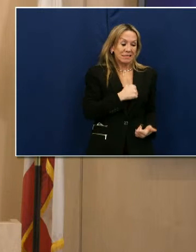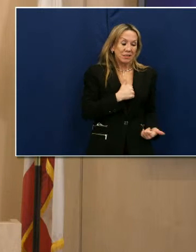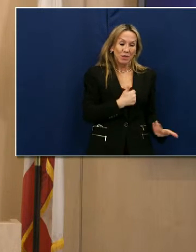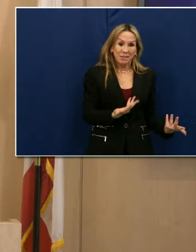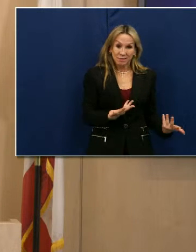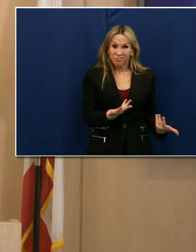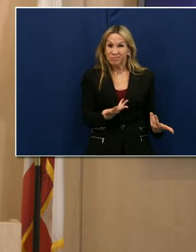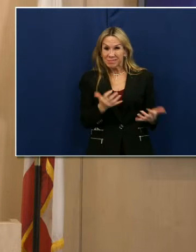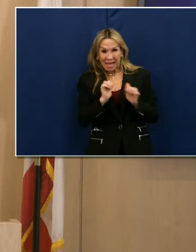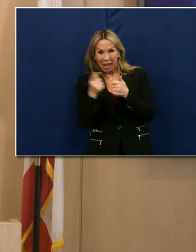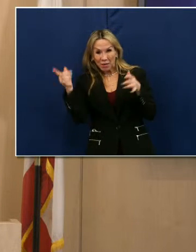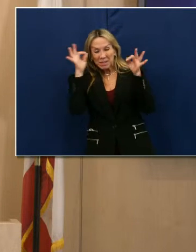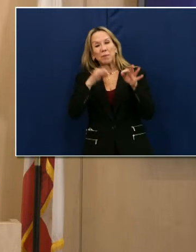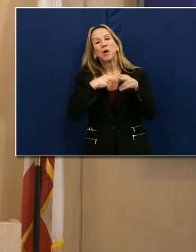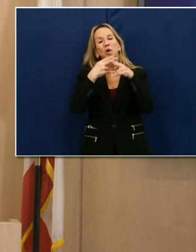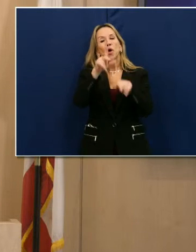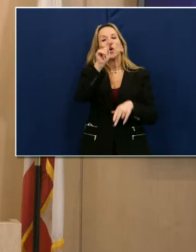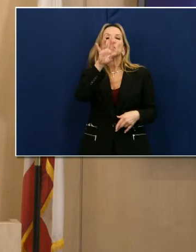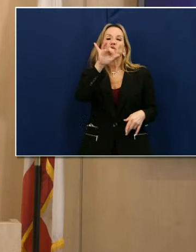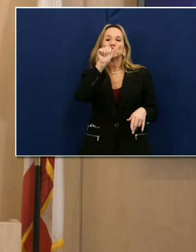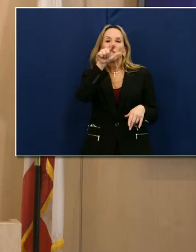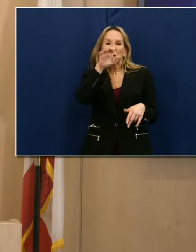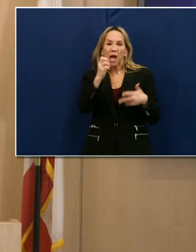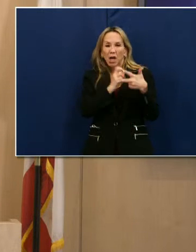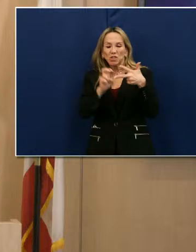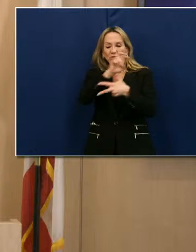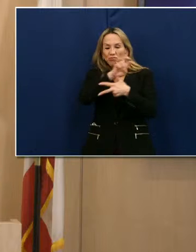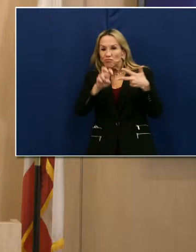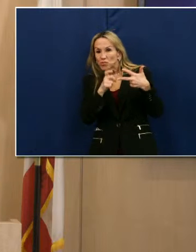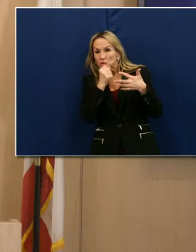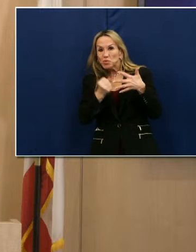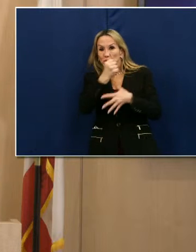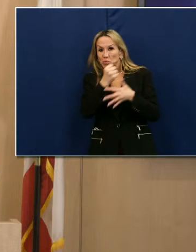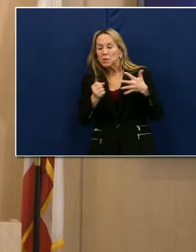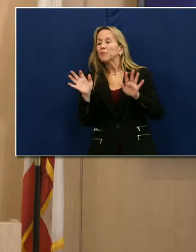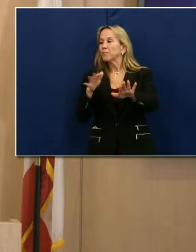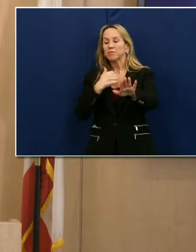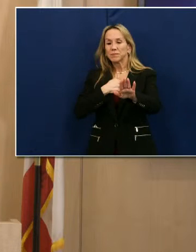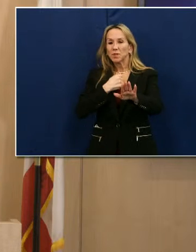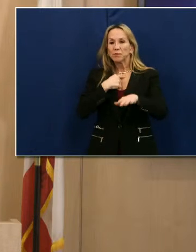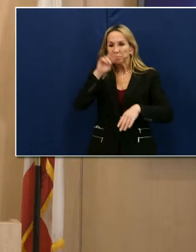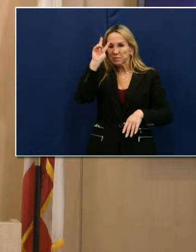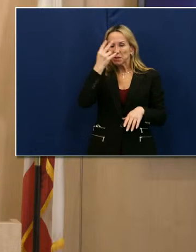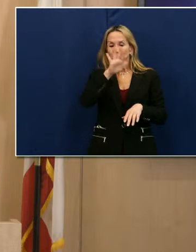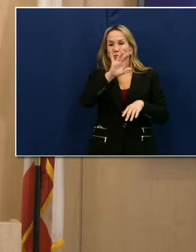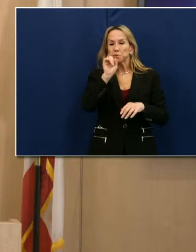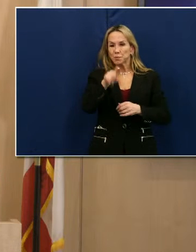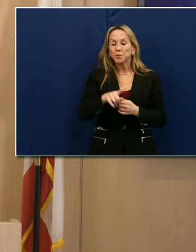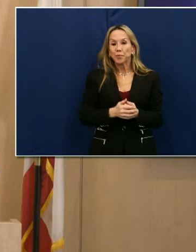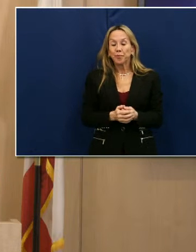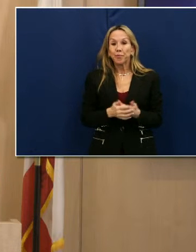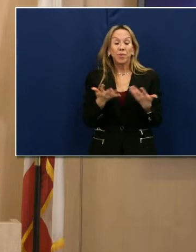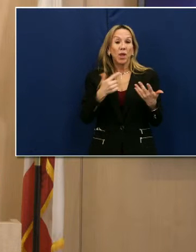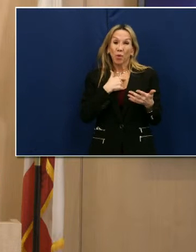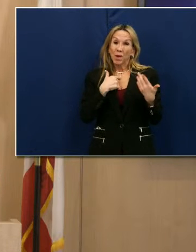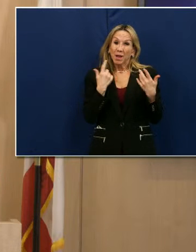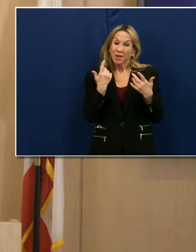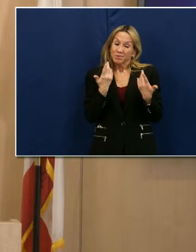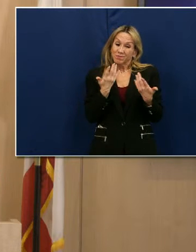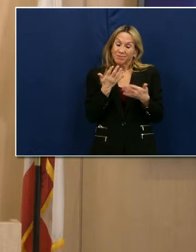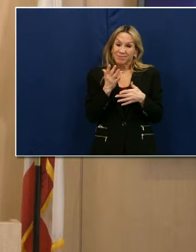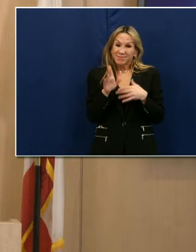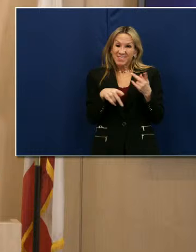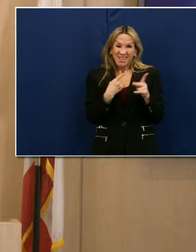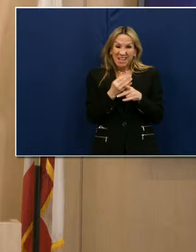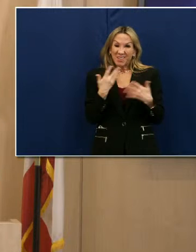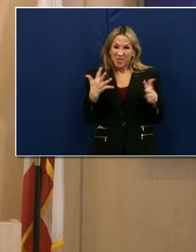Yeah, okay. Triage scenario that's in the crisis care model. Yeah, no, I misunderstood your question. We're to some degree, we're already in that